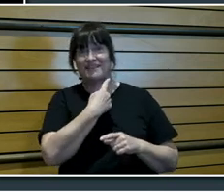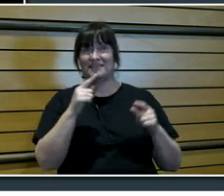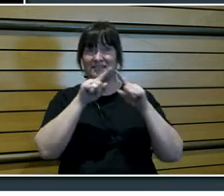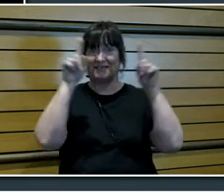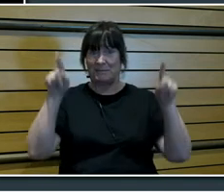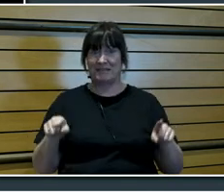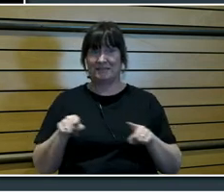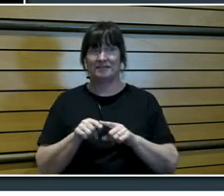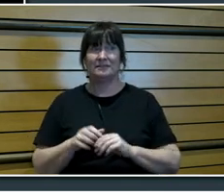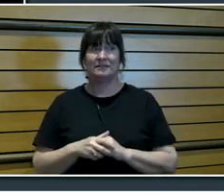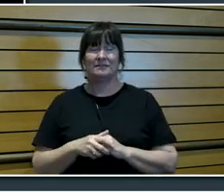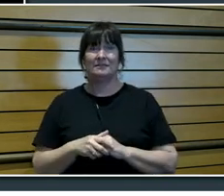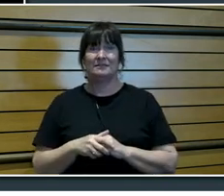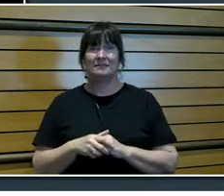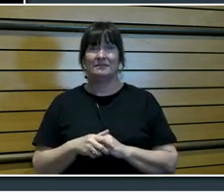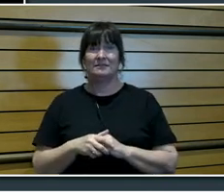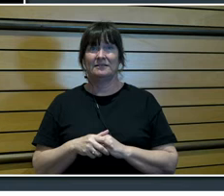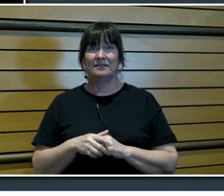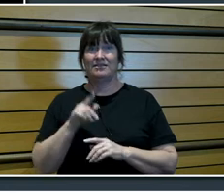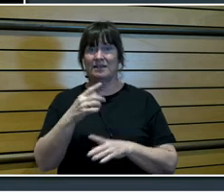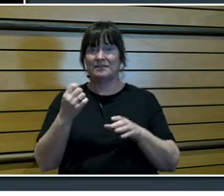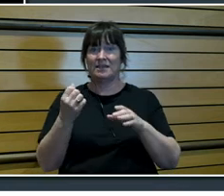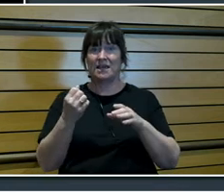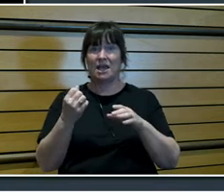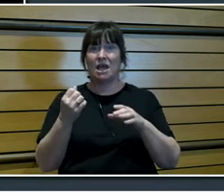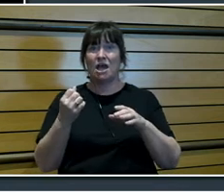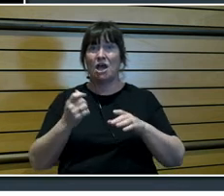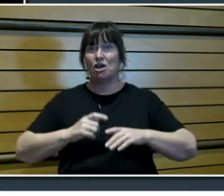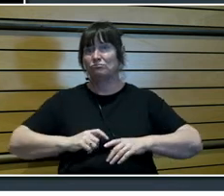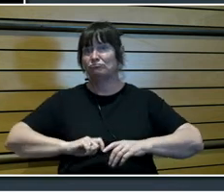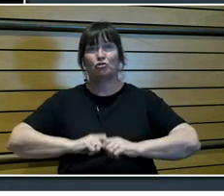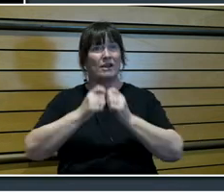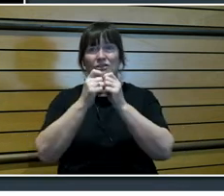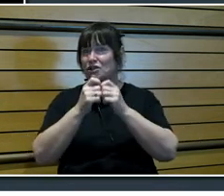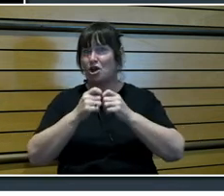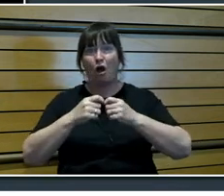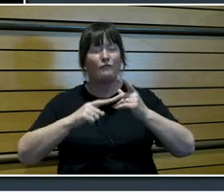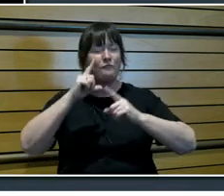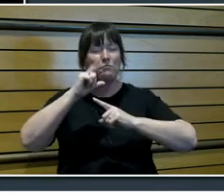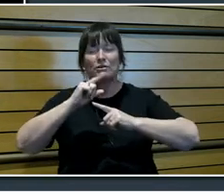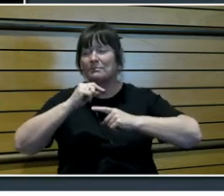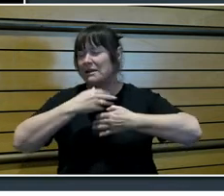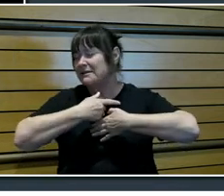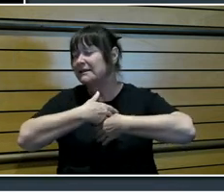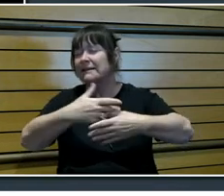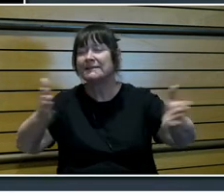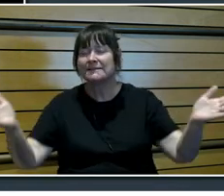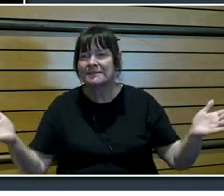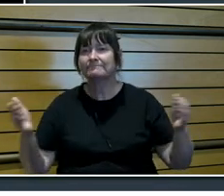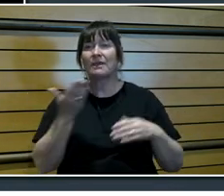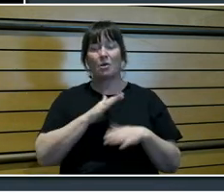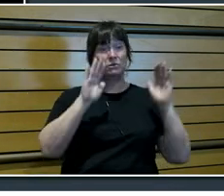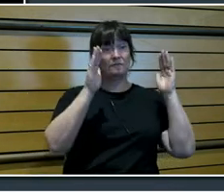That's the space of the creation of limitless possibilities. And I'm going to focus just on capacity